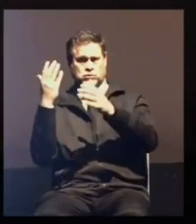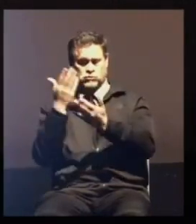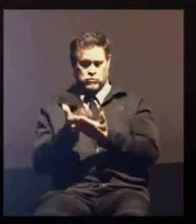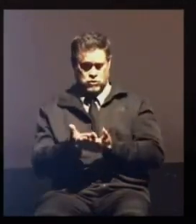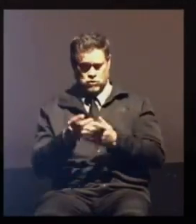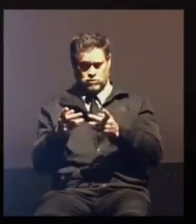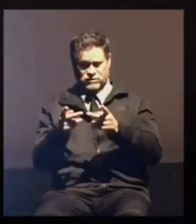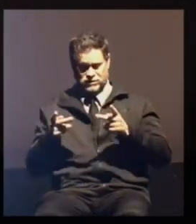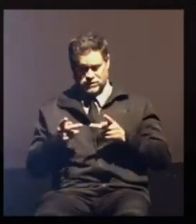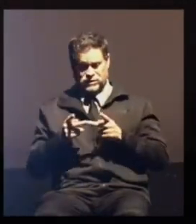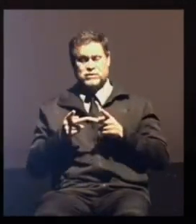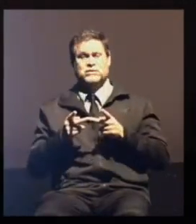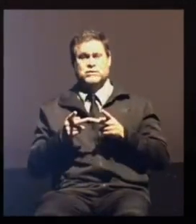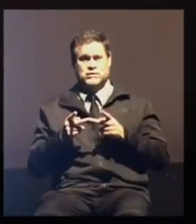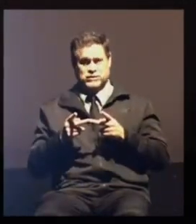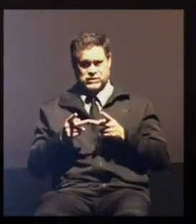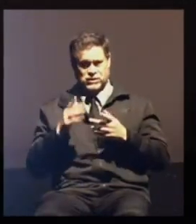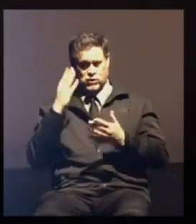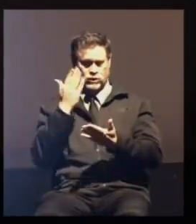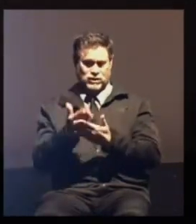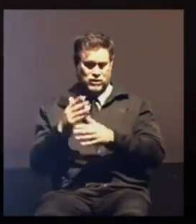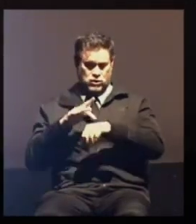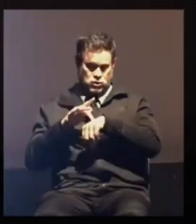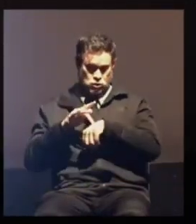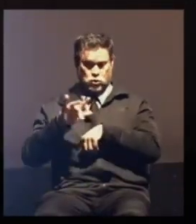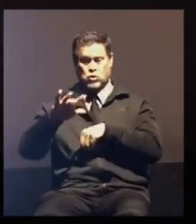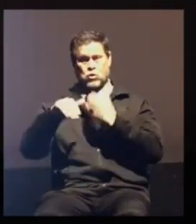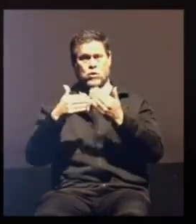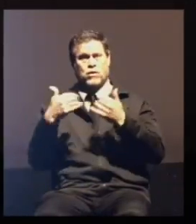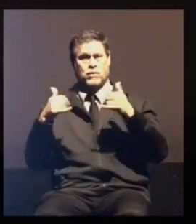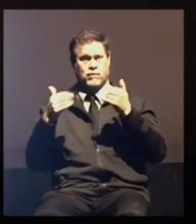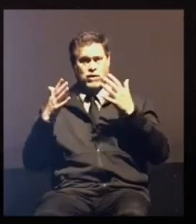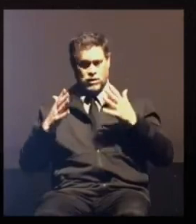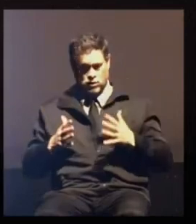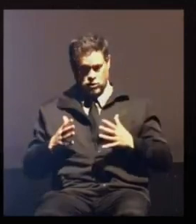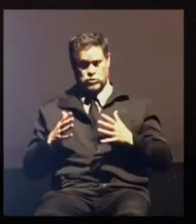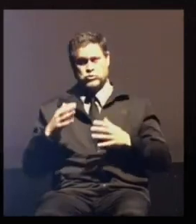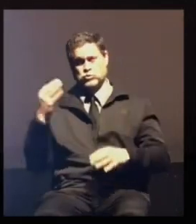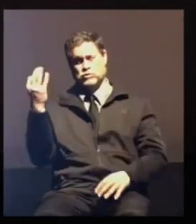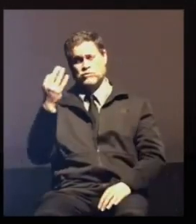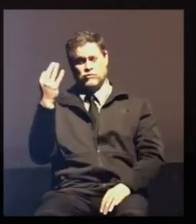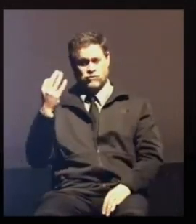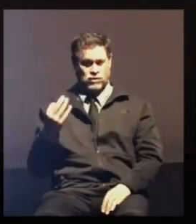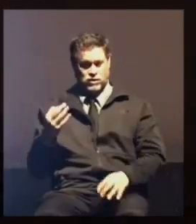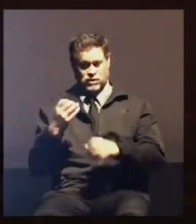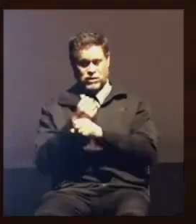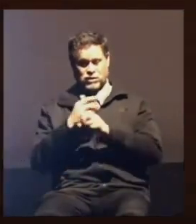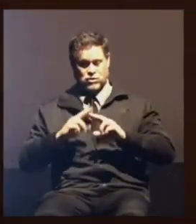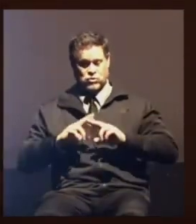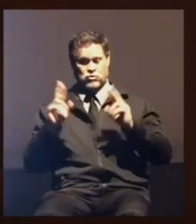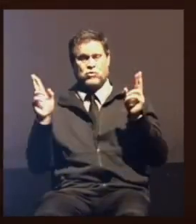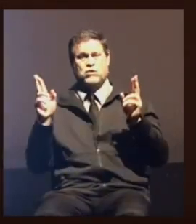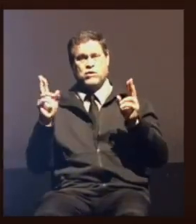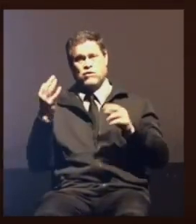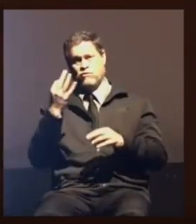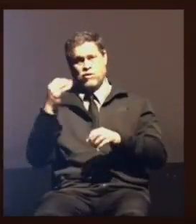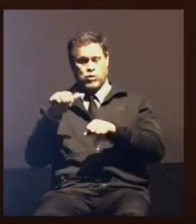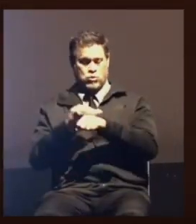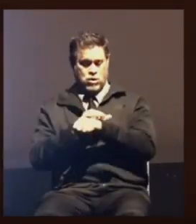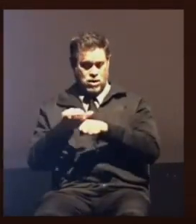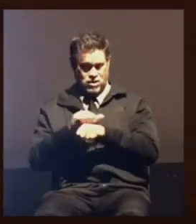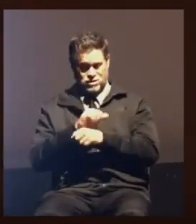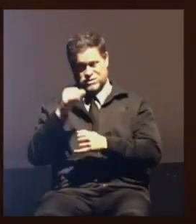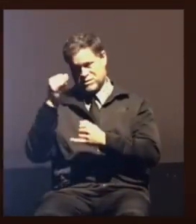facility, and he would get there early, and all the players would come in. It was usually Fridays, and you'd get ready. You'd have a Friday practice.